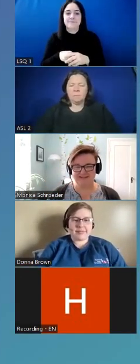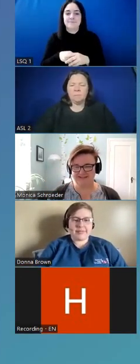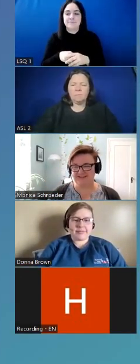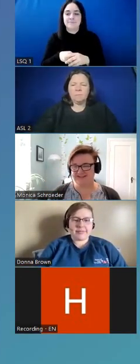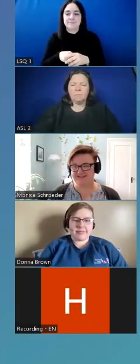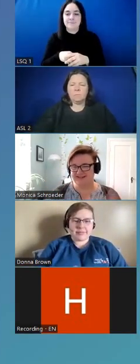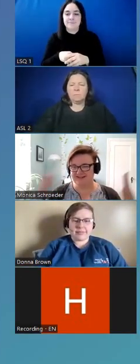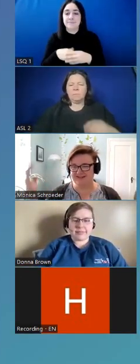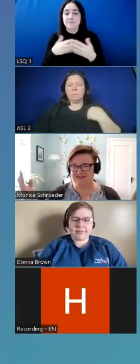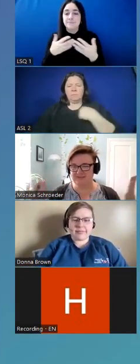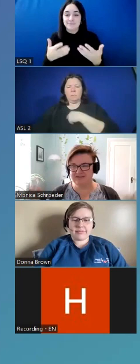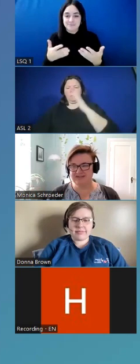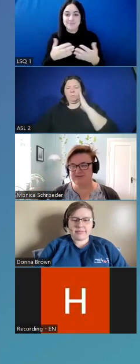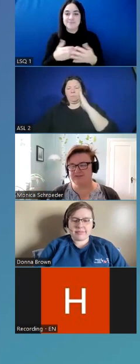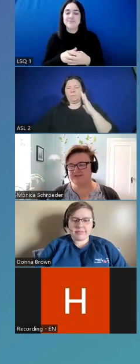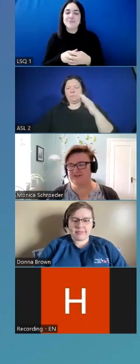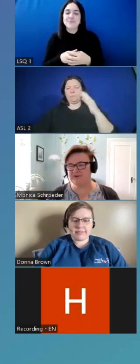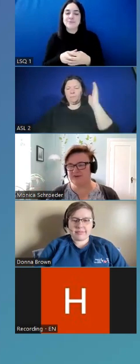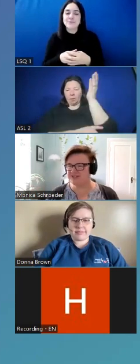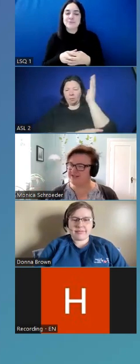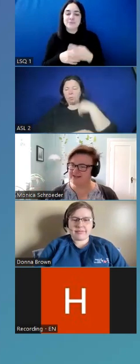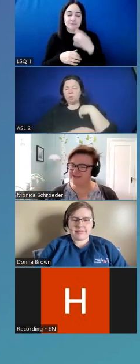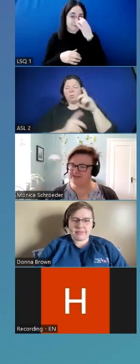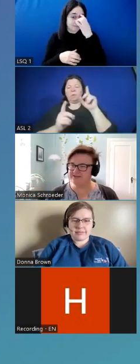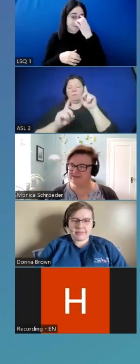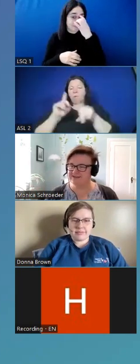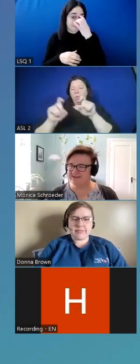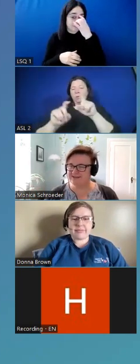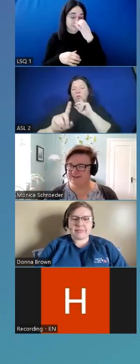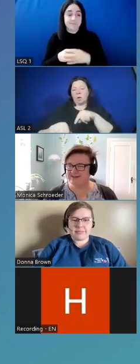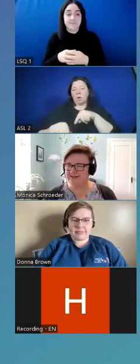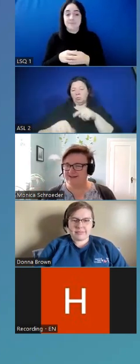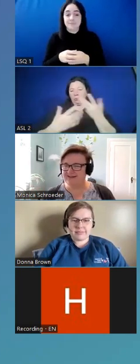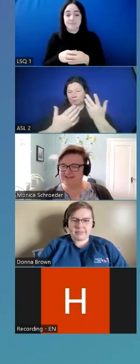to, Donna's going to present. We're going to do a little question and answer